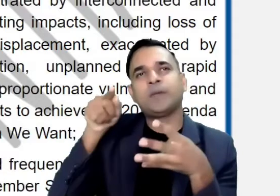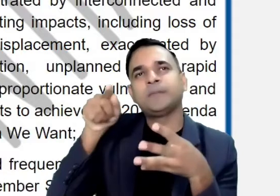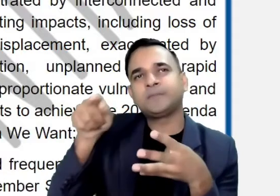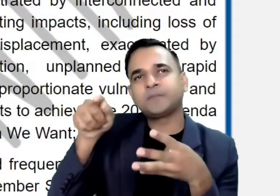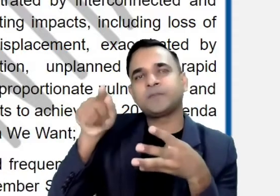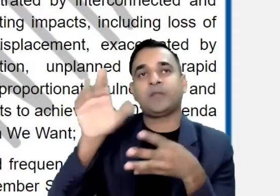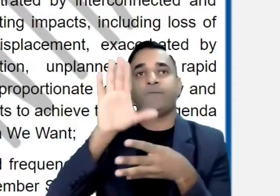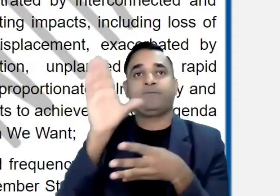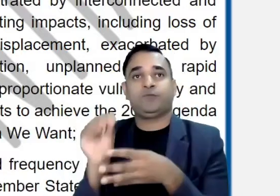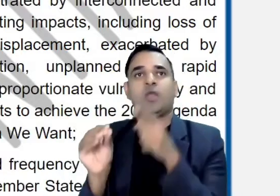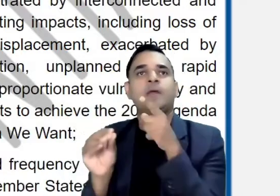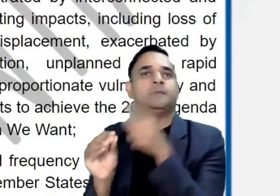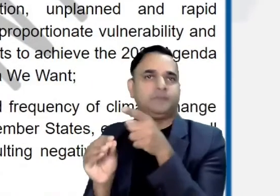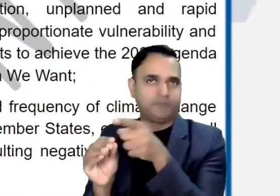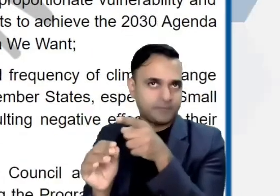recover from the pandemic.